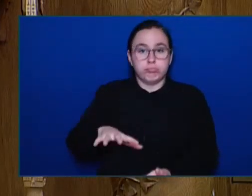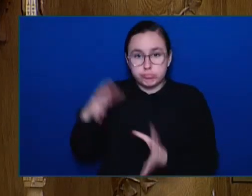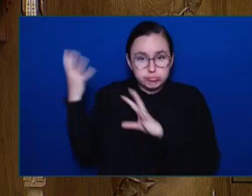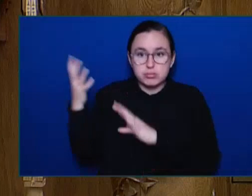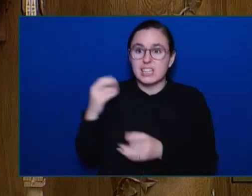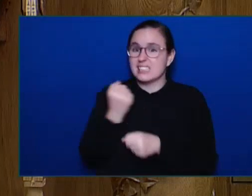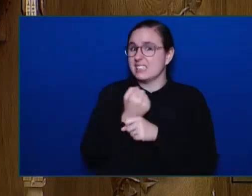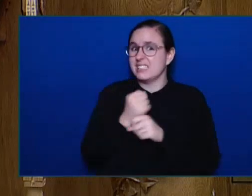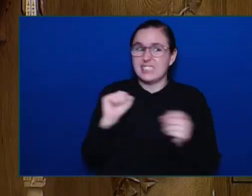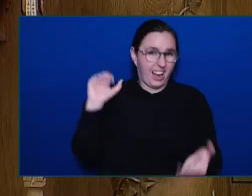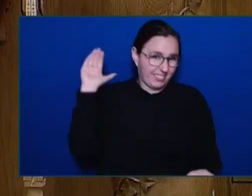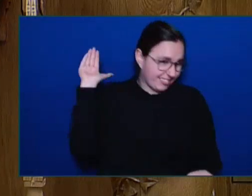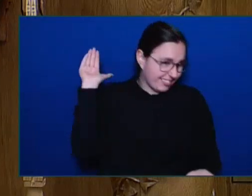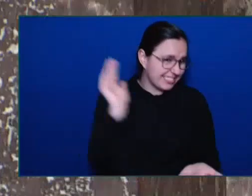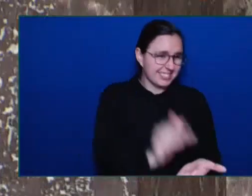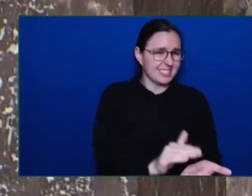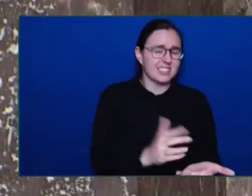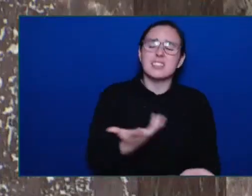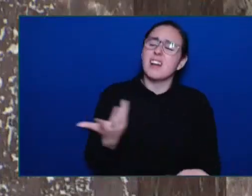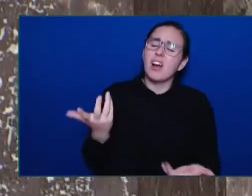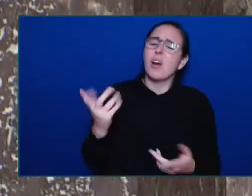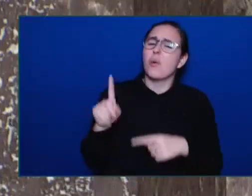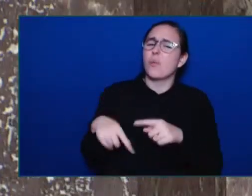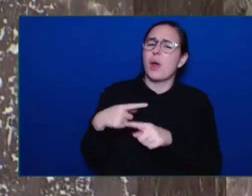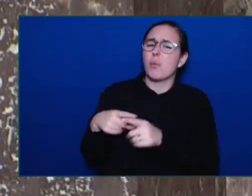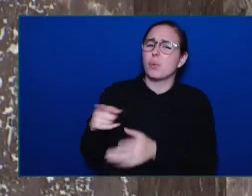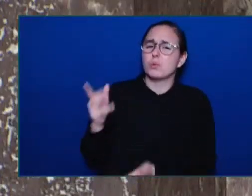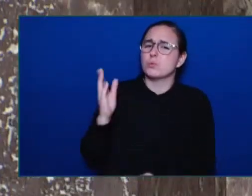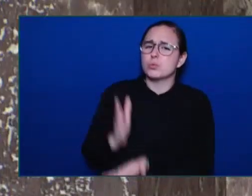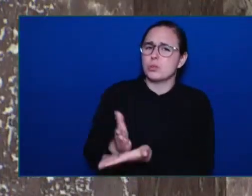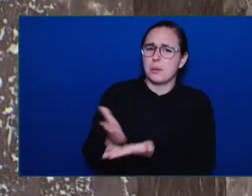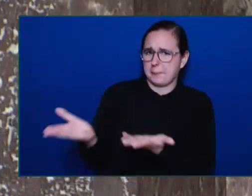Minister of Housing. Thank you, Honourable Speaker. As I've